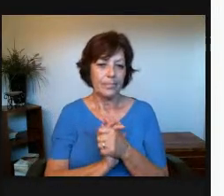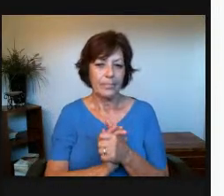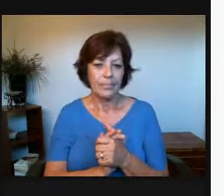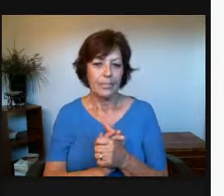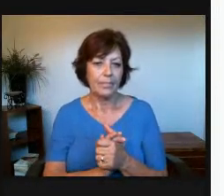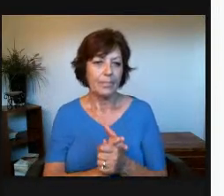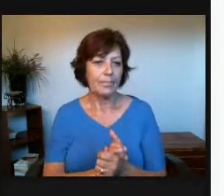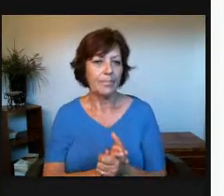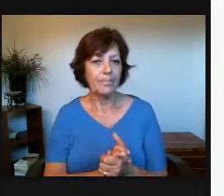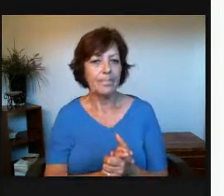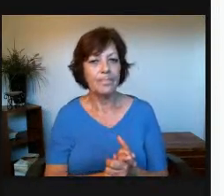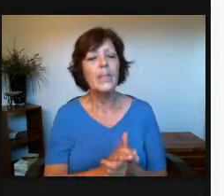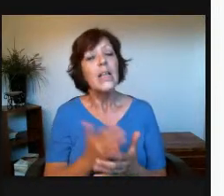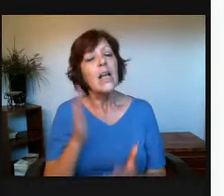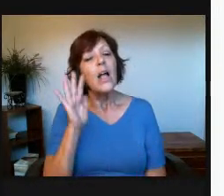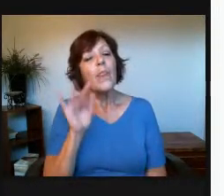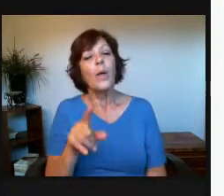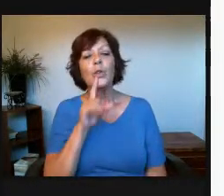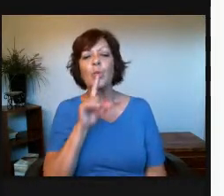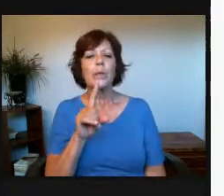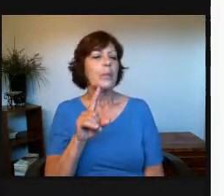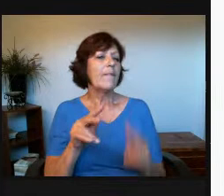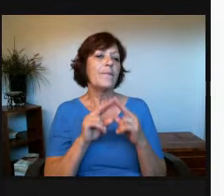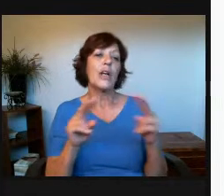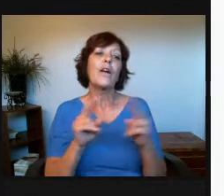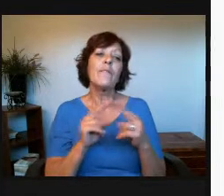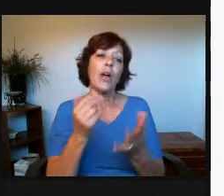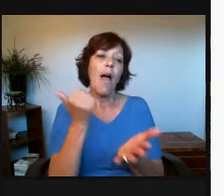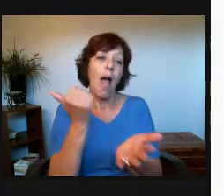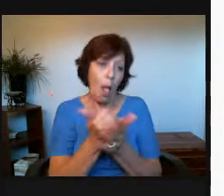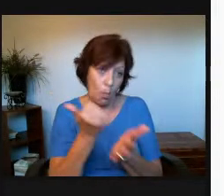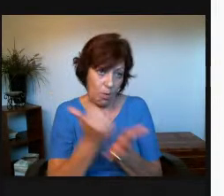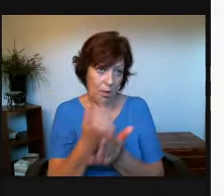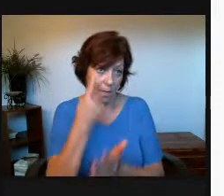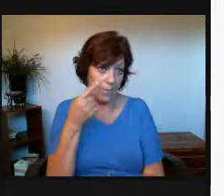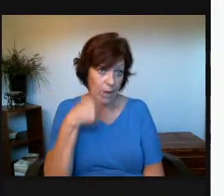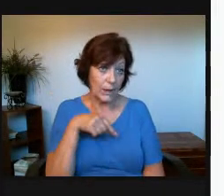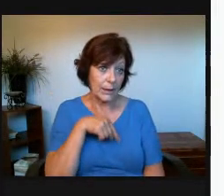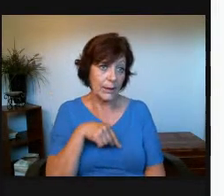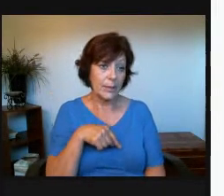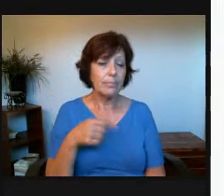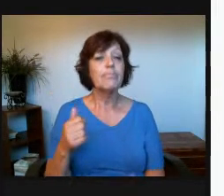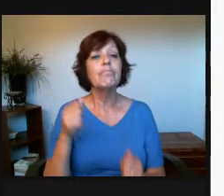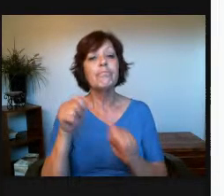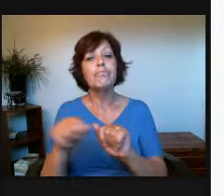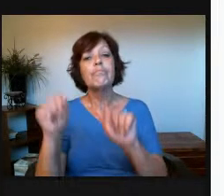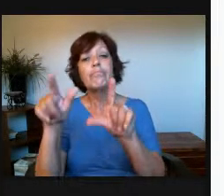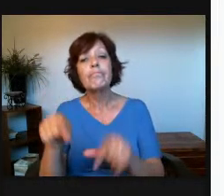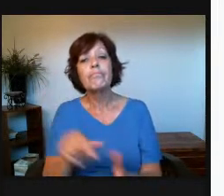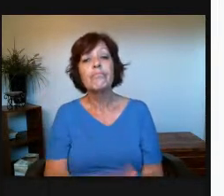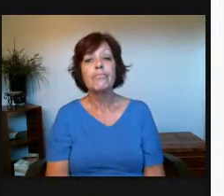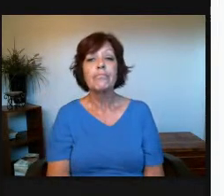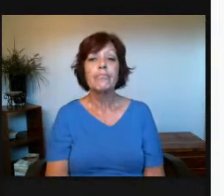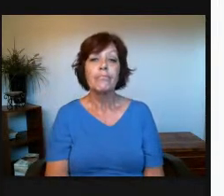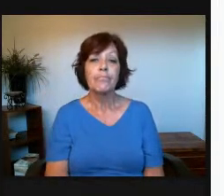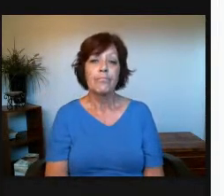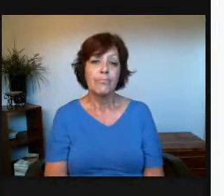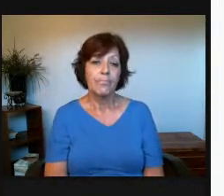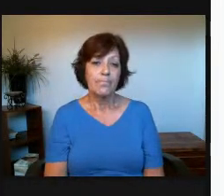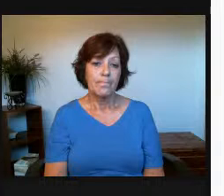to reunify. So those would all be very helpful things for us. Next slide, please.